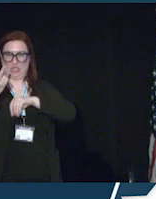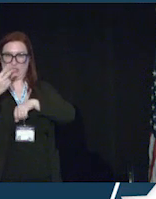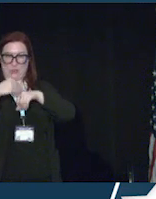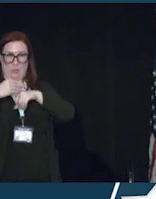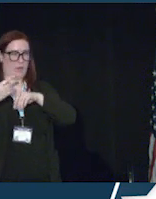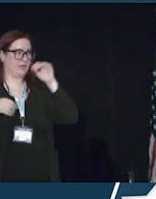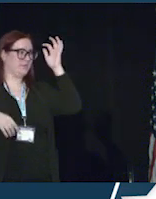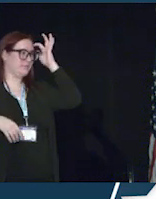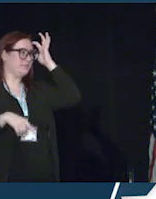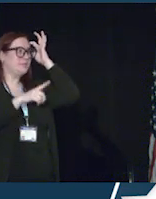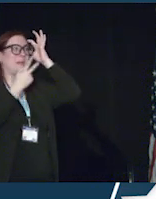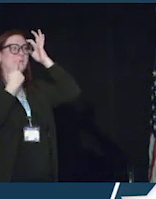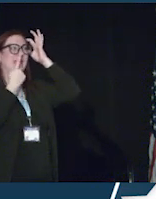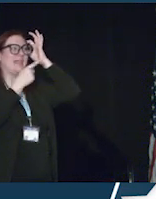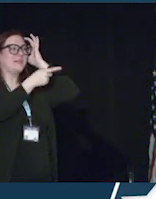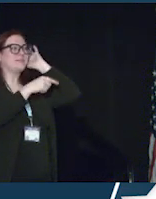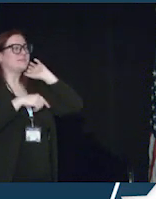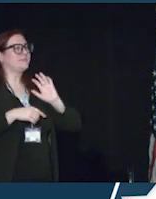more questions. You in the pink.